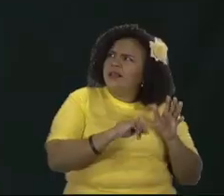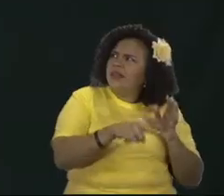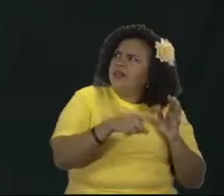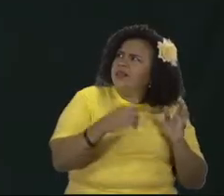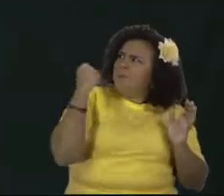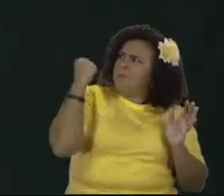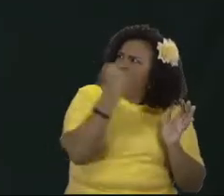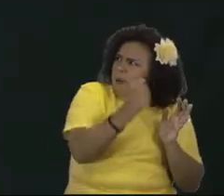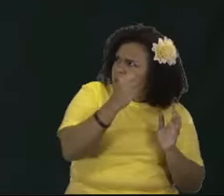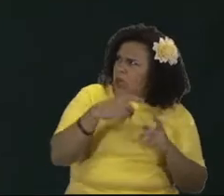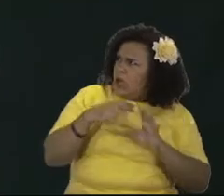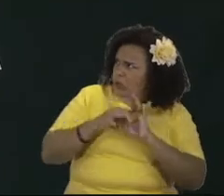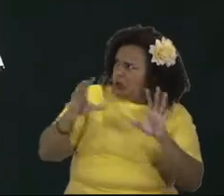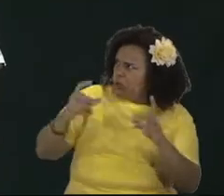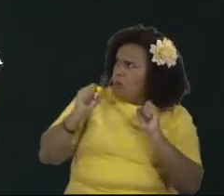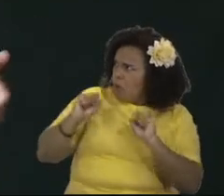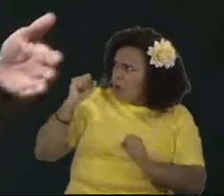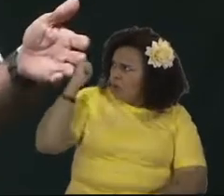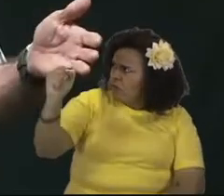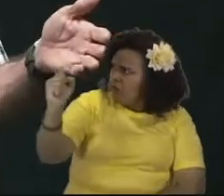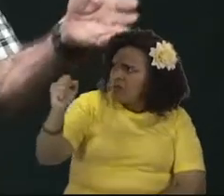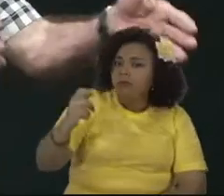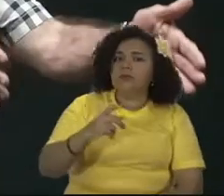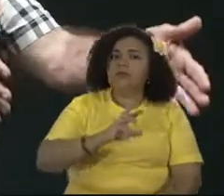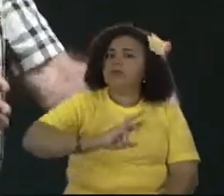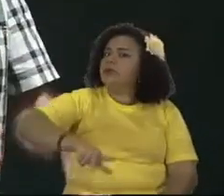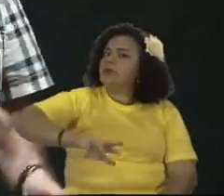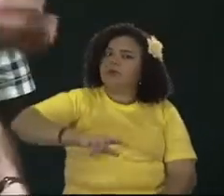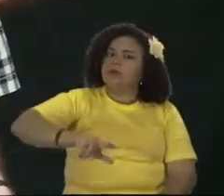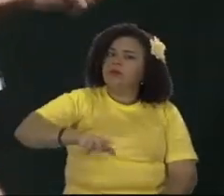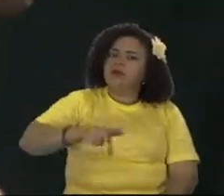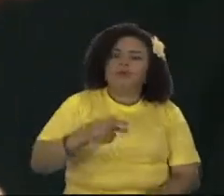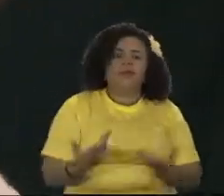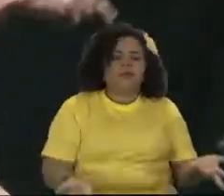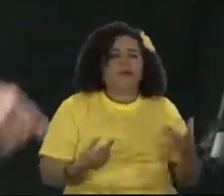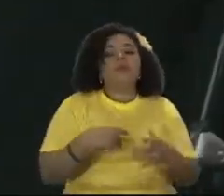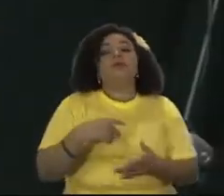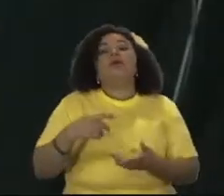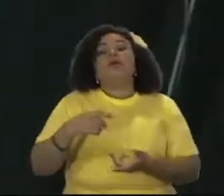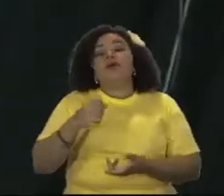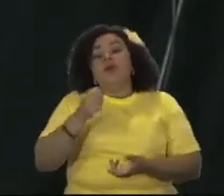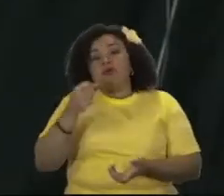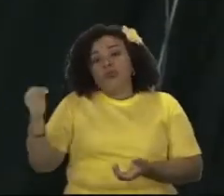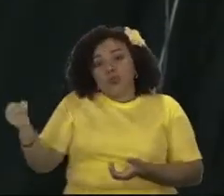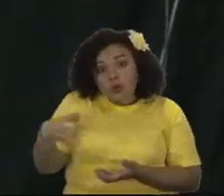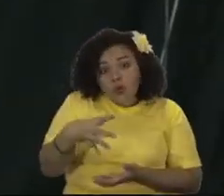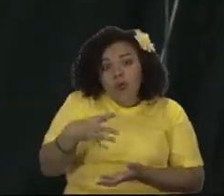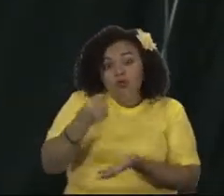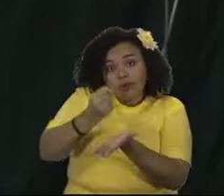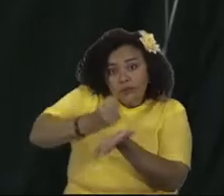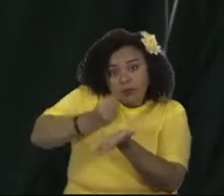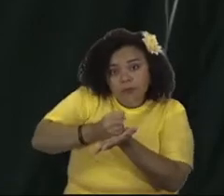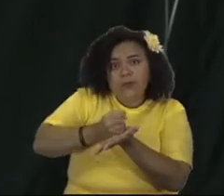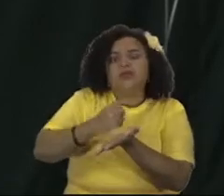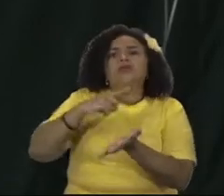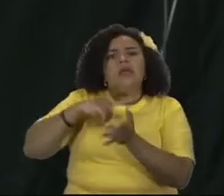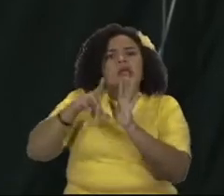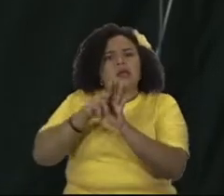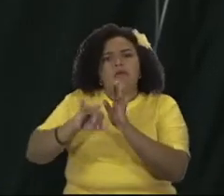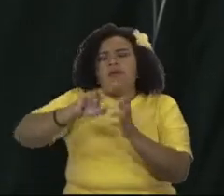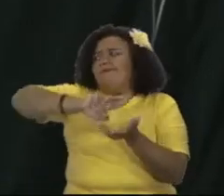someone? Of course there is. Because in the New Testament, there is more laws than in the old